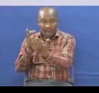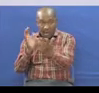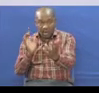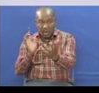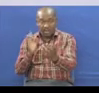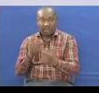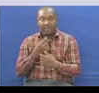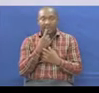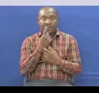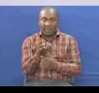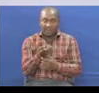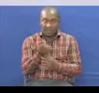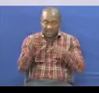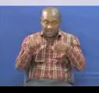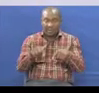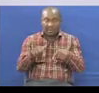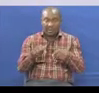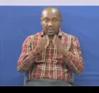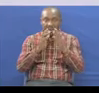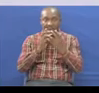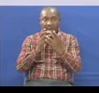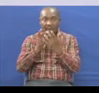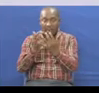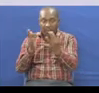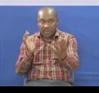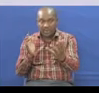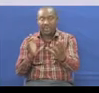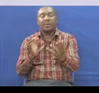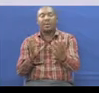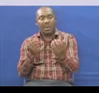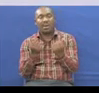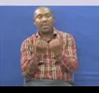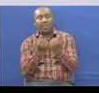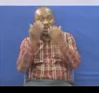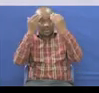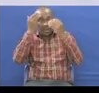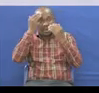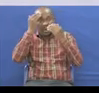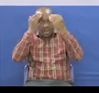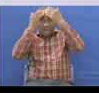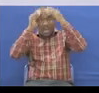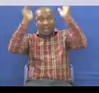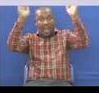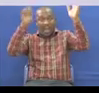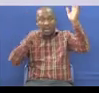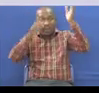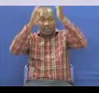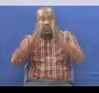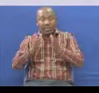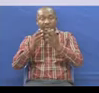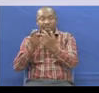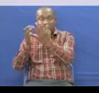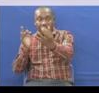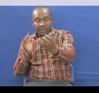populations will make you to be aware about the term human population. Then I said, when we talk about a